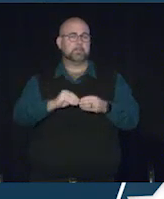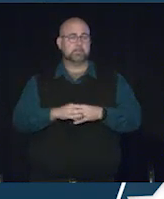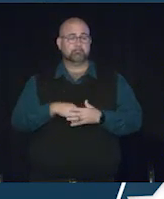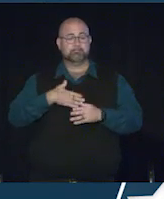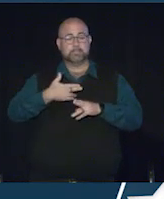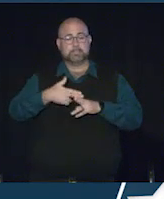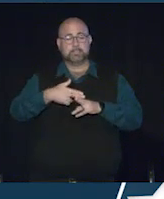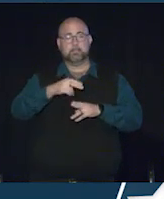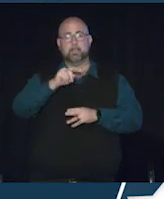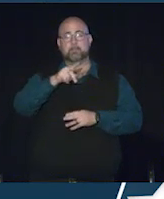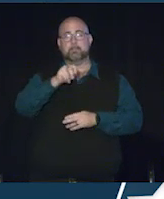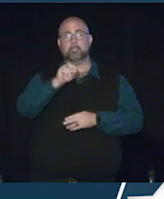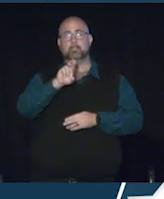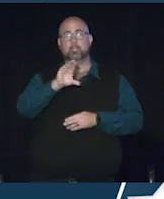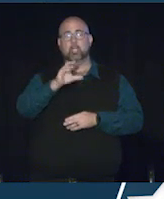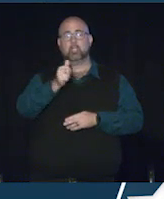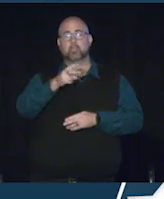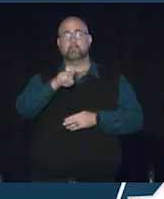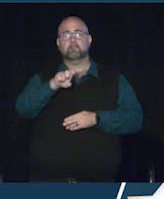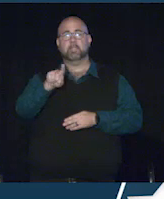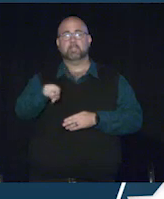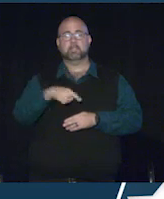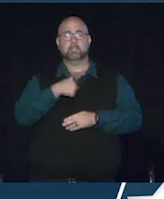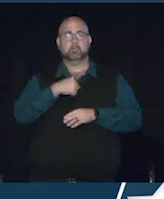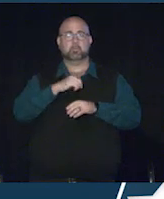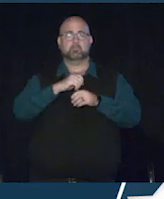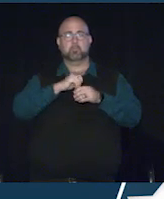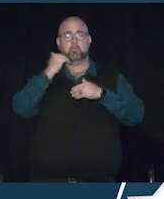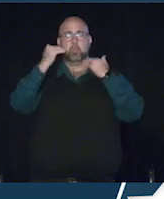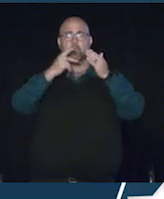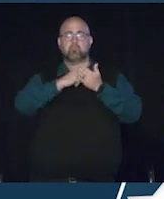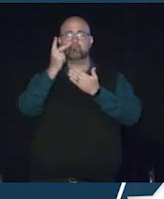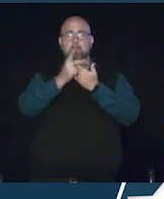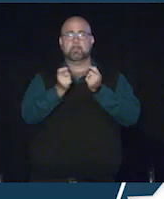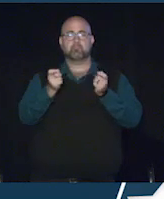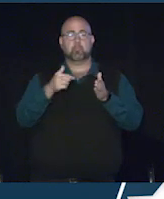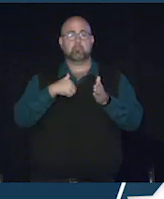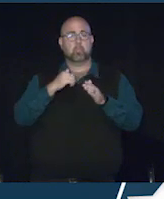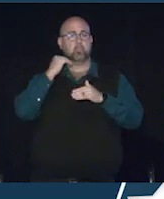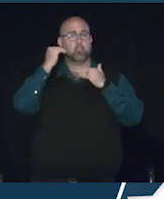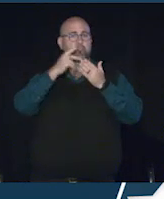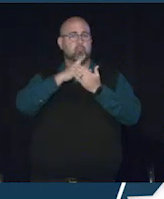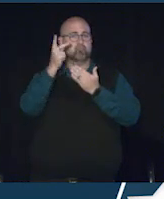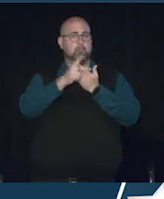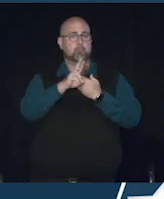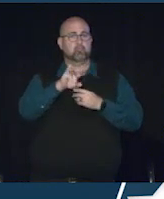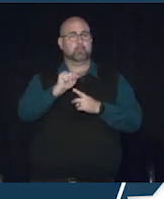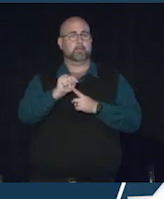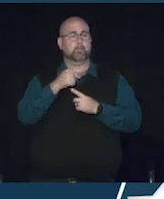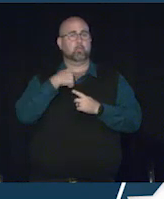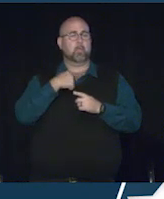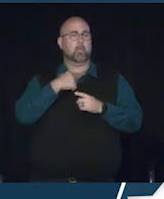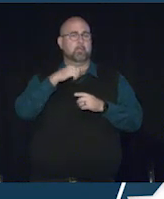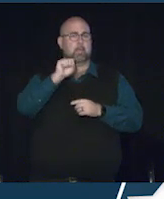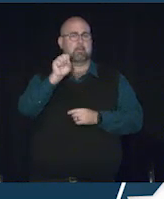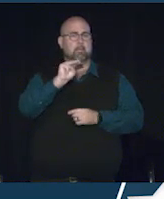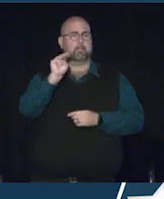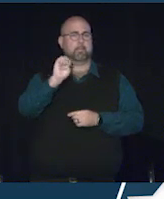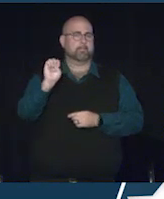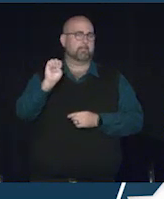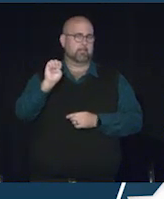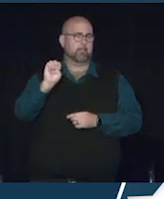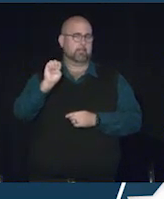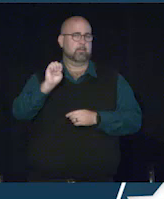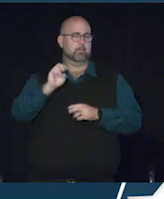name is Peter Shepis. I'm the Adult Programs Administrator in the Employment Programs Unit, which means I'm a subject matter expert